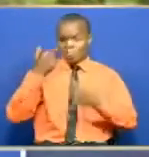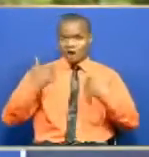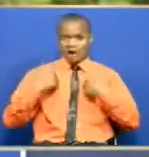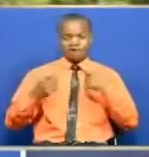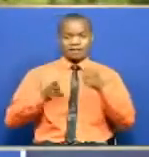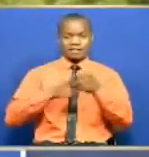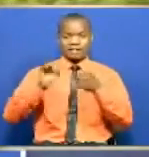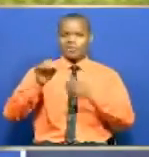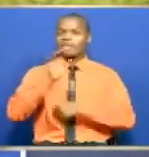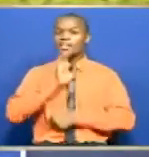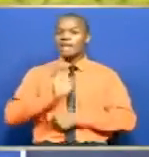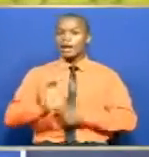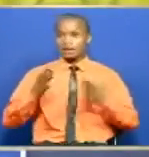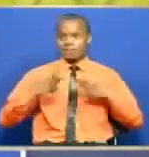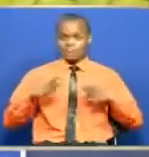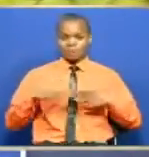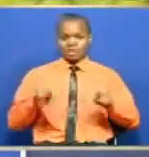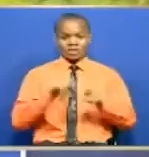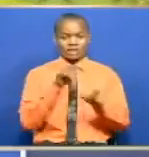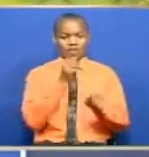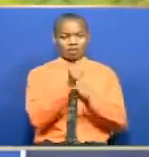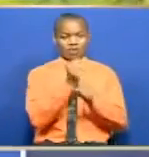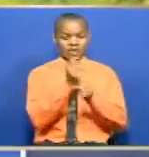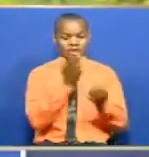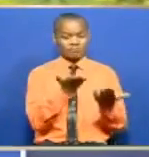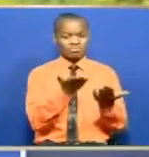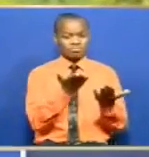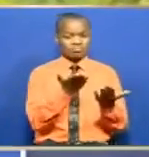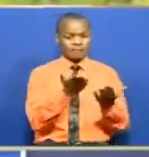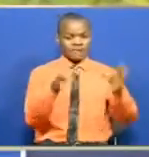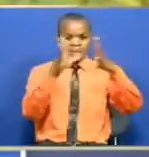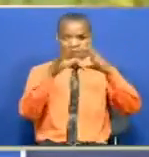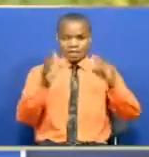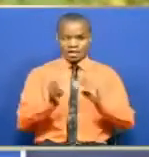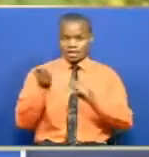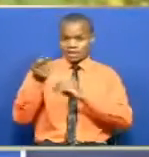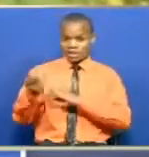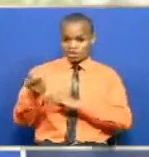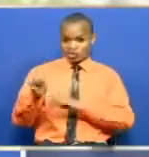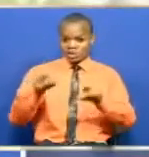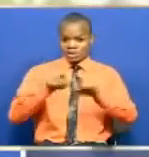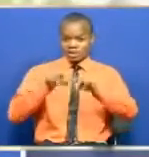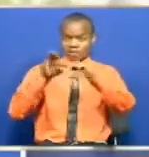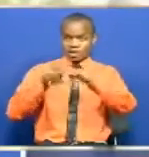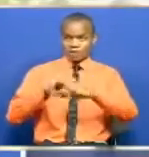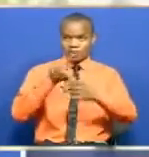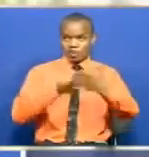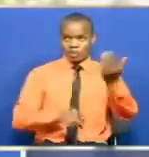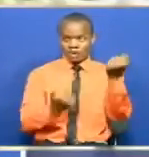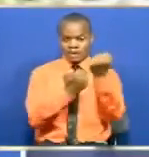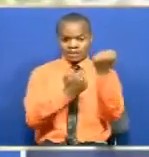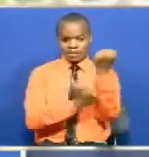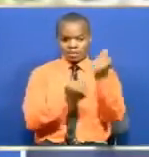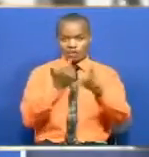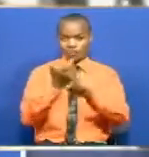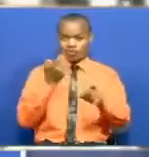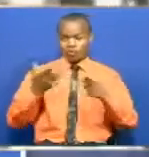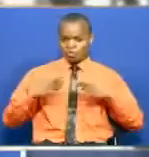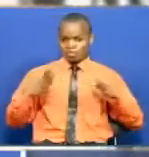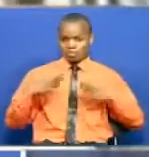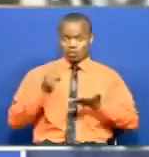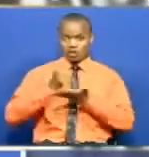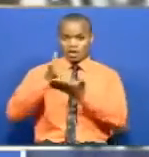people, has been forced to operate on a shoestring budget, as it heavily relies on donations from well-wishers to stay